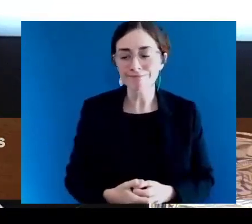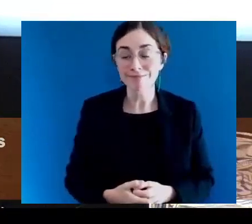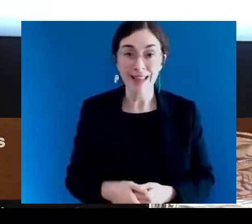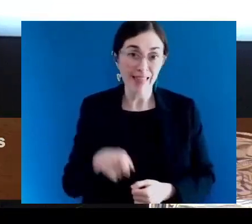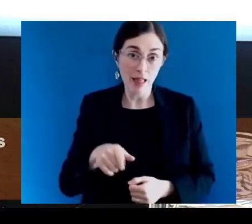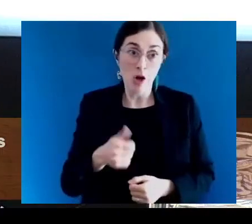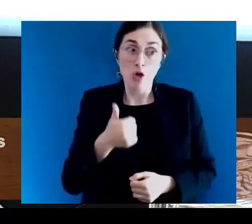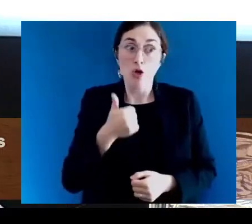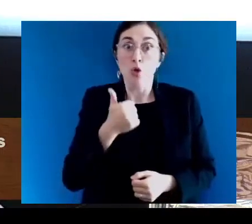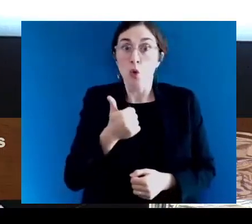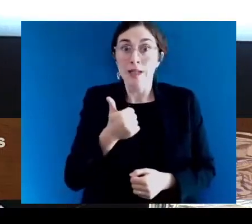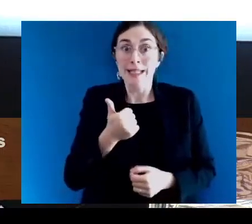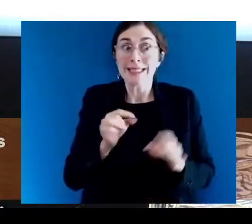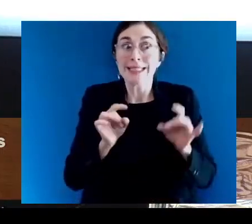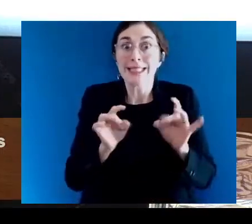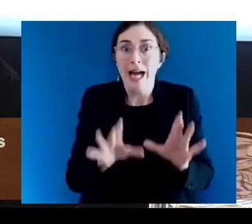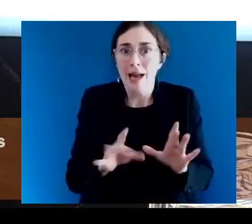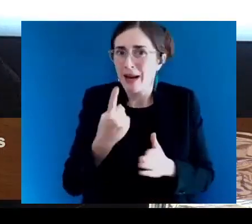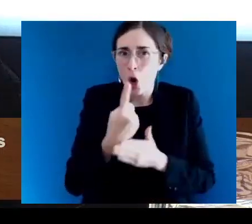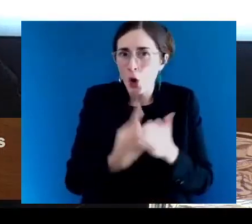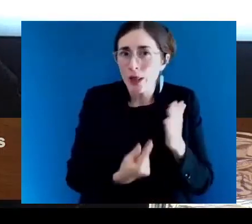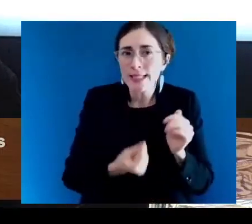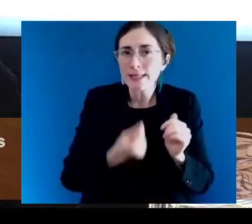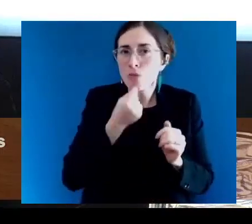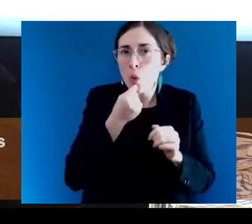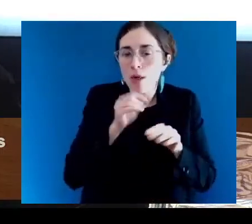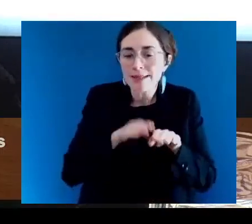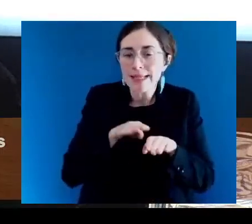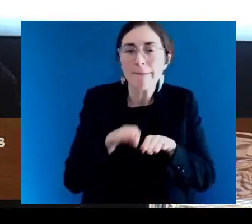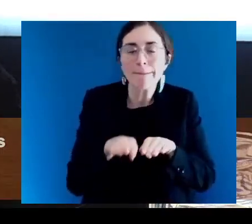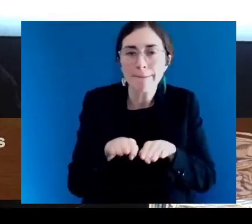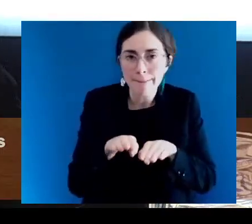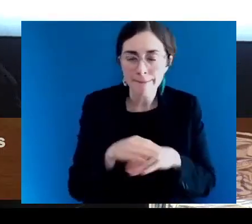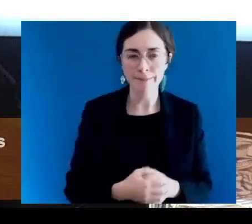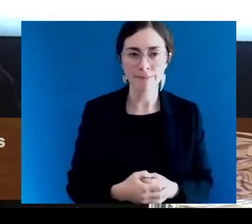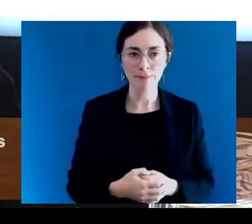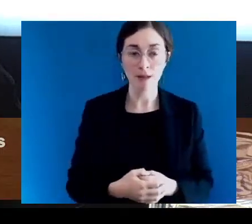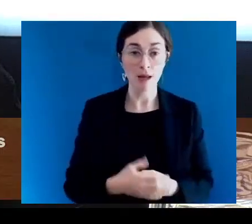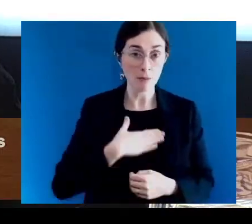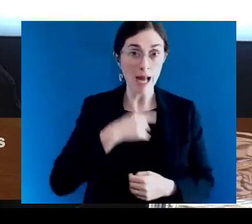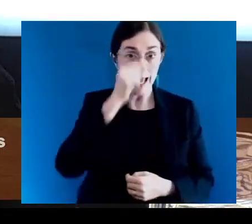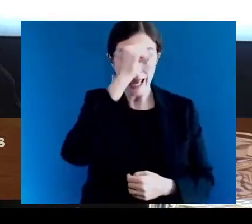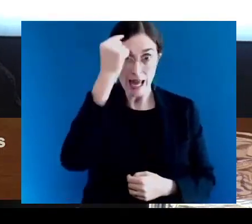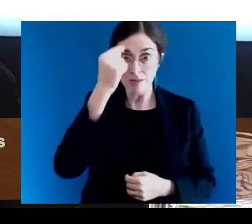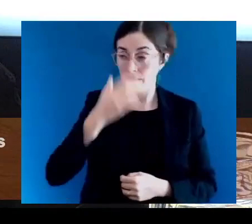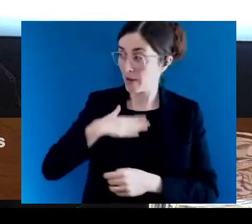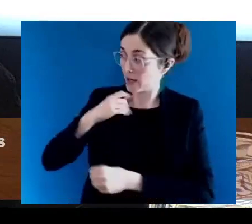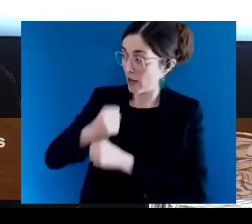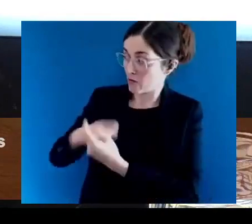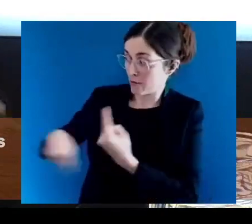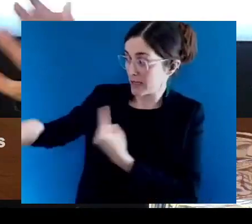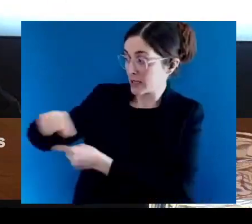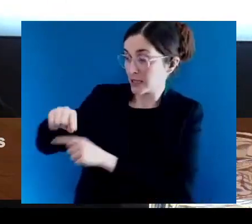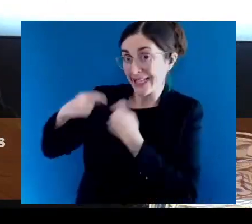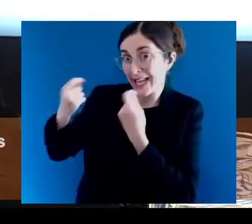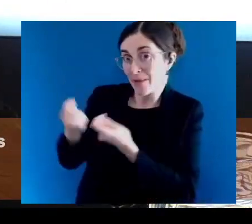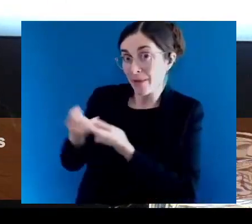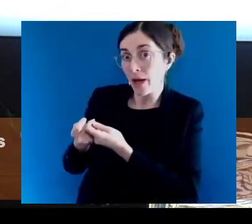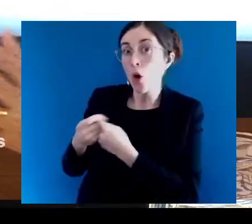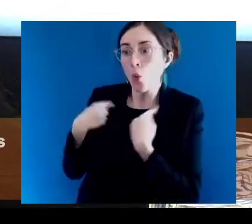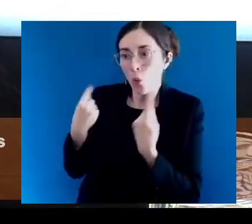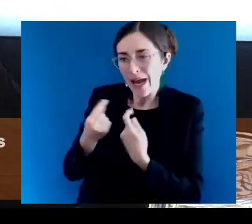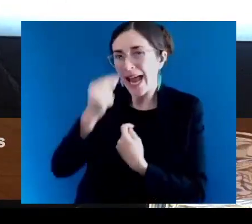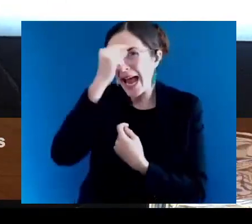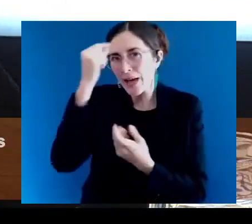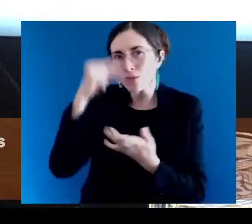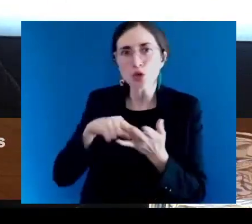it's a small start. And my aim and my government's aim is to not repeat the mistakes